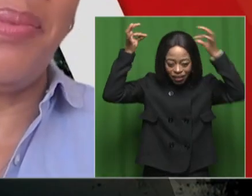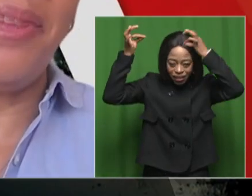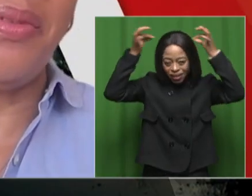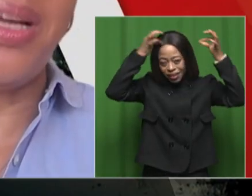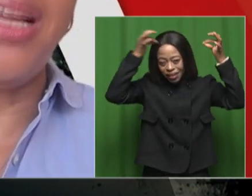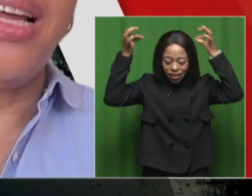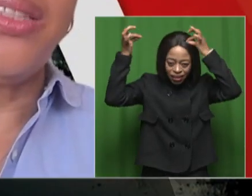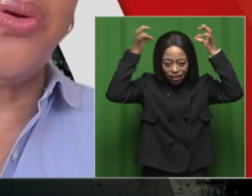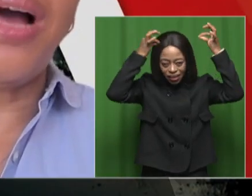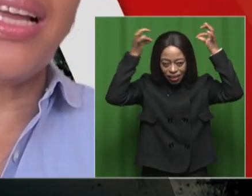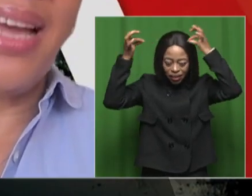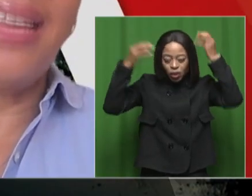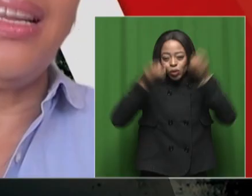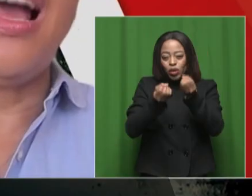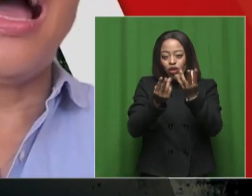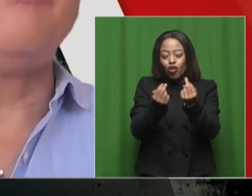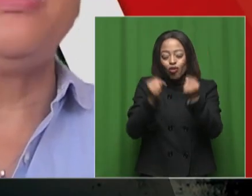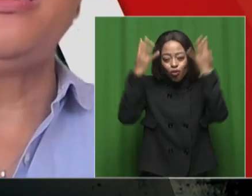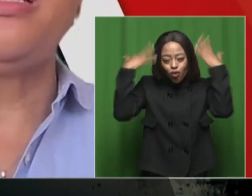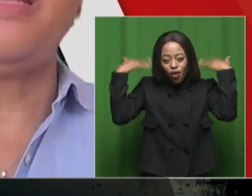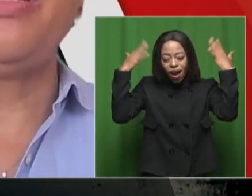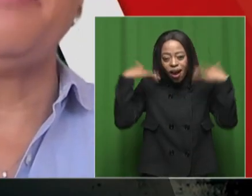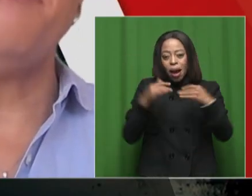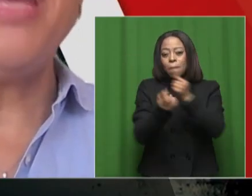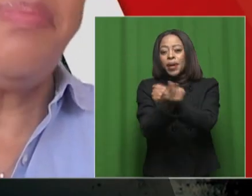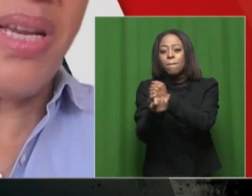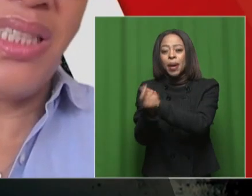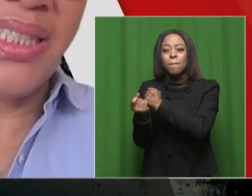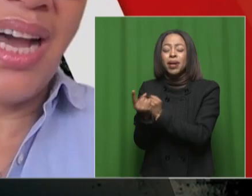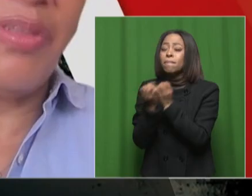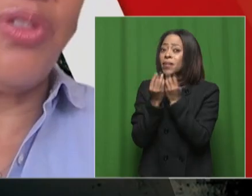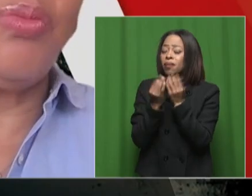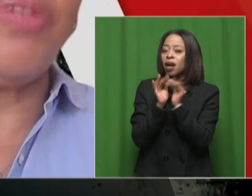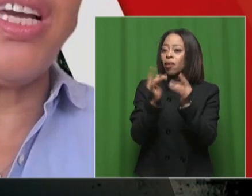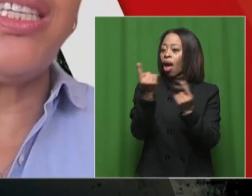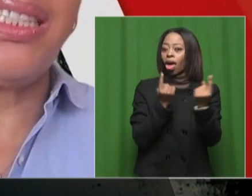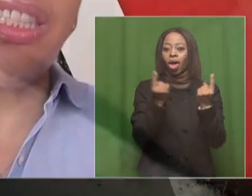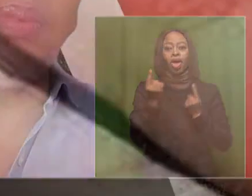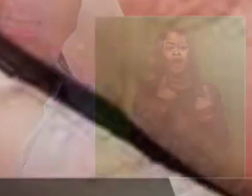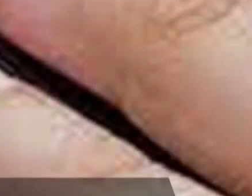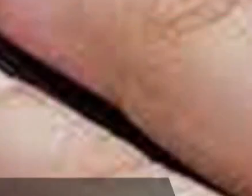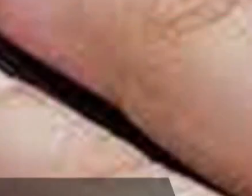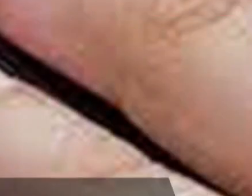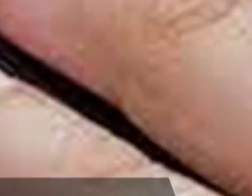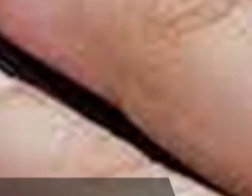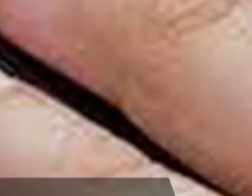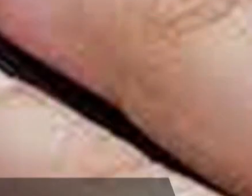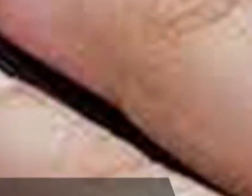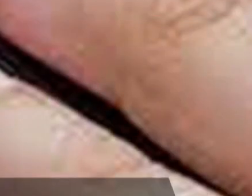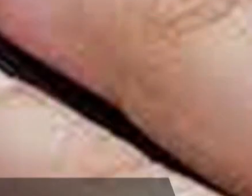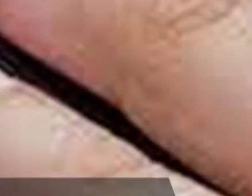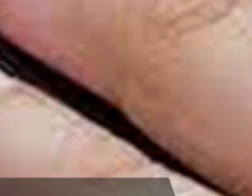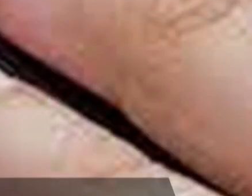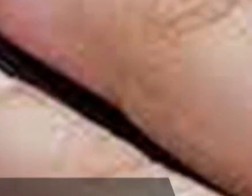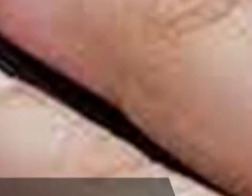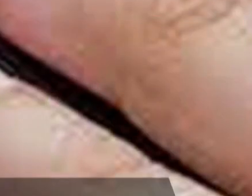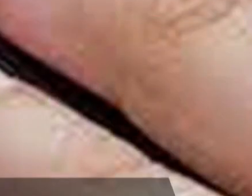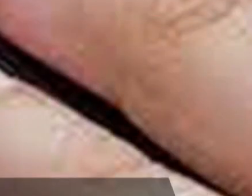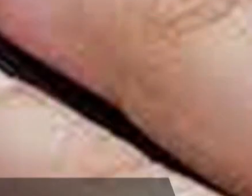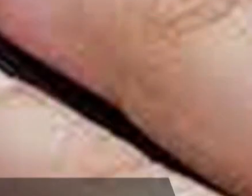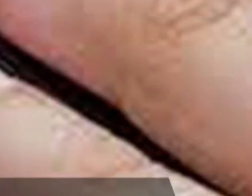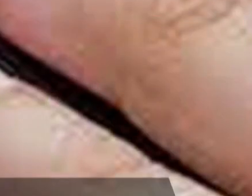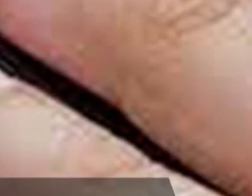up everywhere. So again, I've had many patients coming to me who've had hair transplants for the wrong reasons, for the wrong indications,